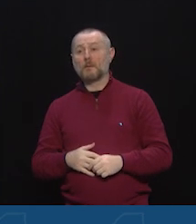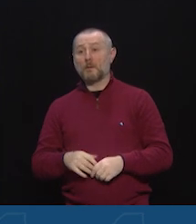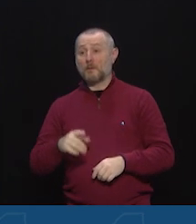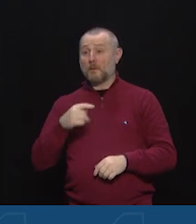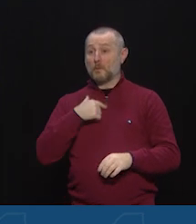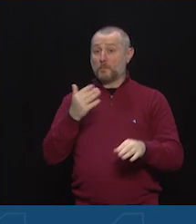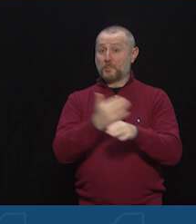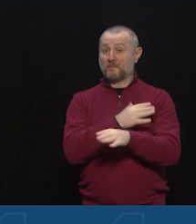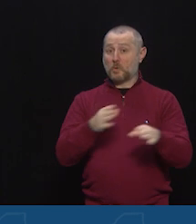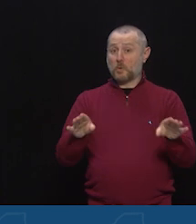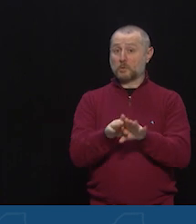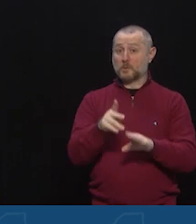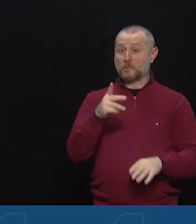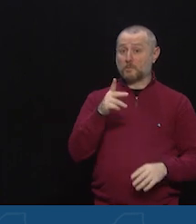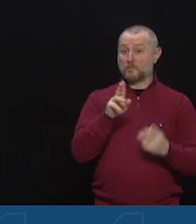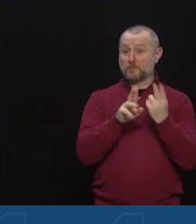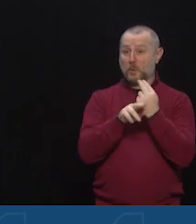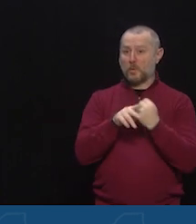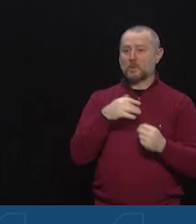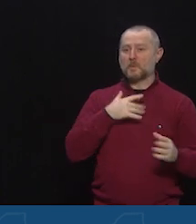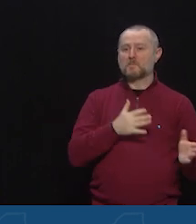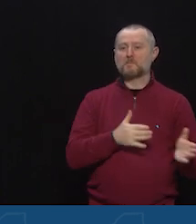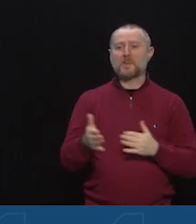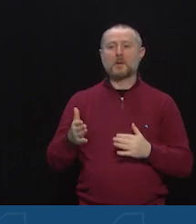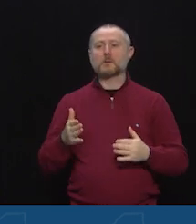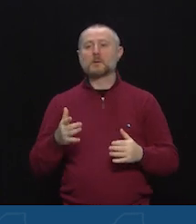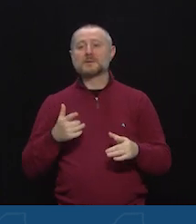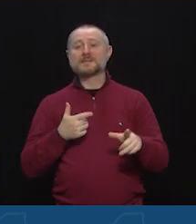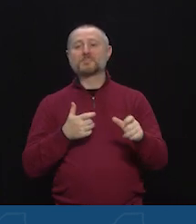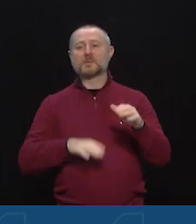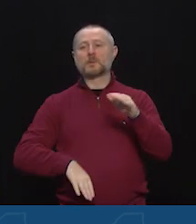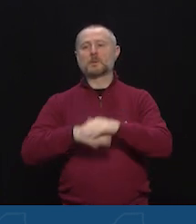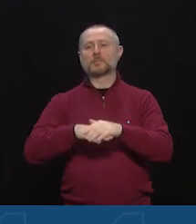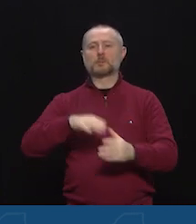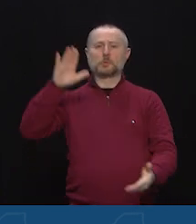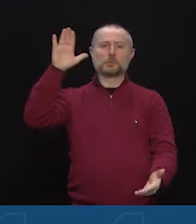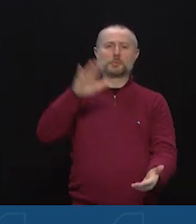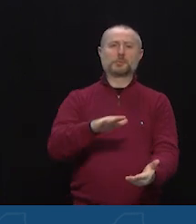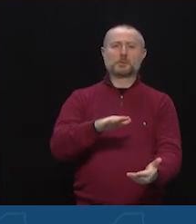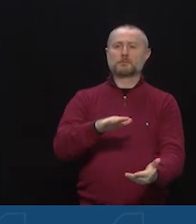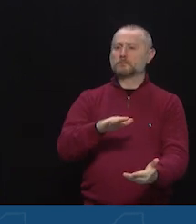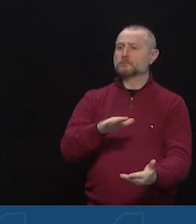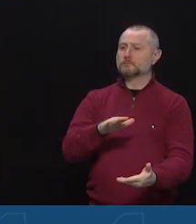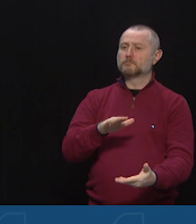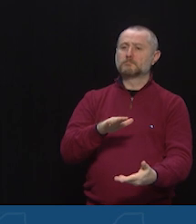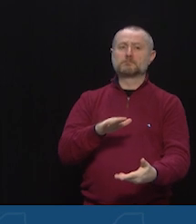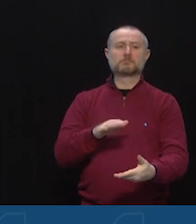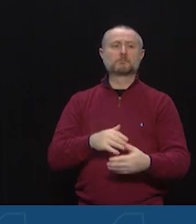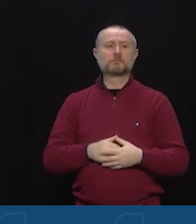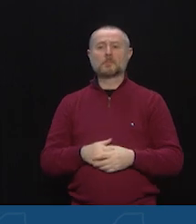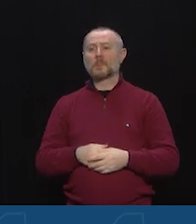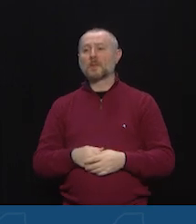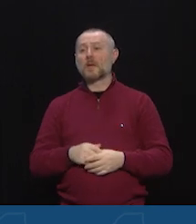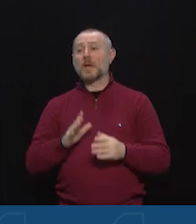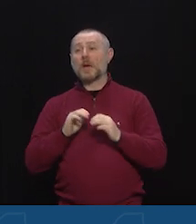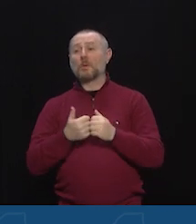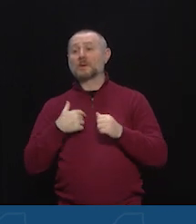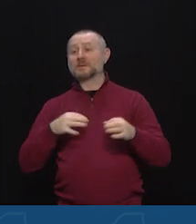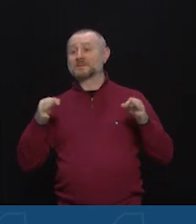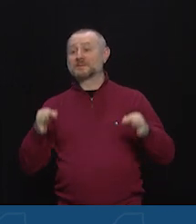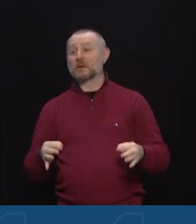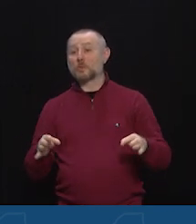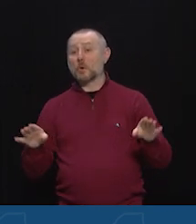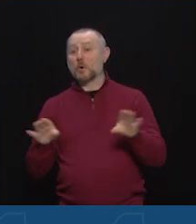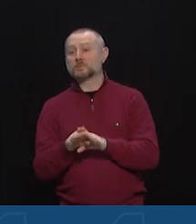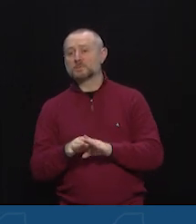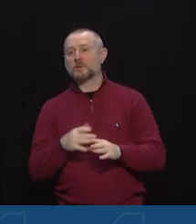down, we're planning to reduce speeds on them. That's the first step, is reducing speeds. But what goes into our analysis on shutting down? I'll ask the